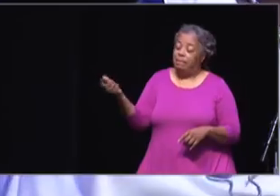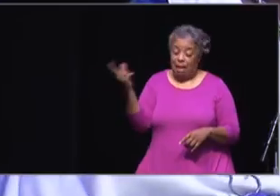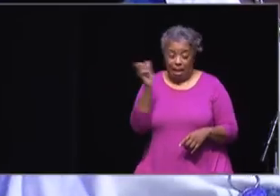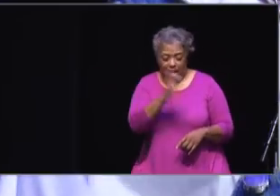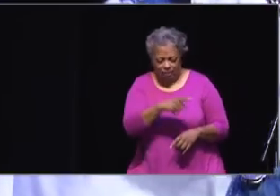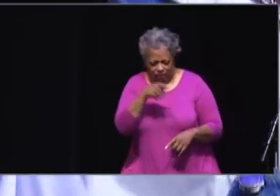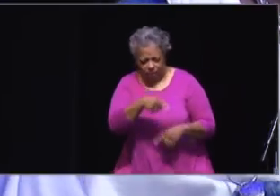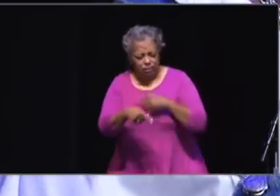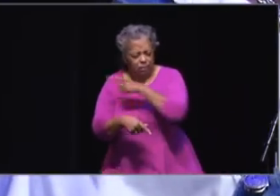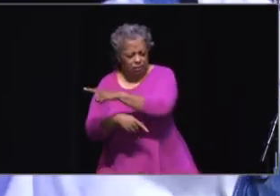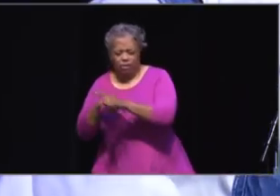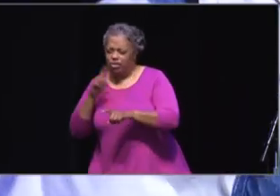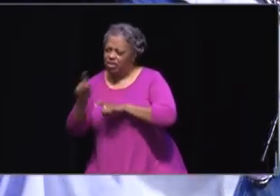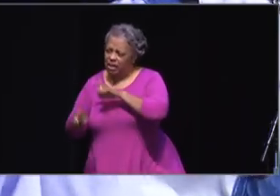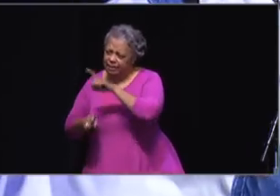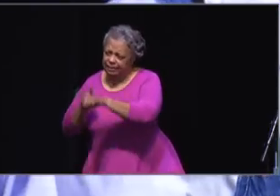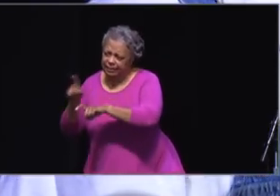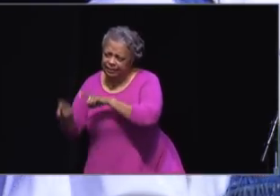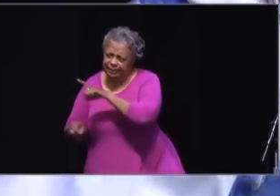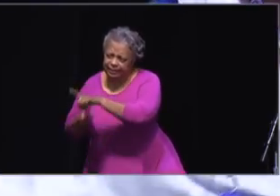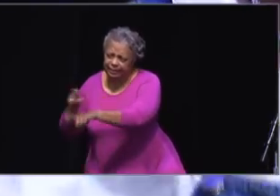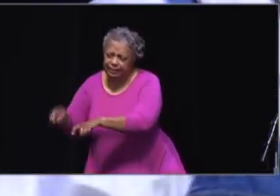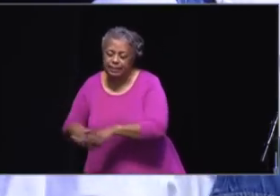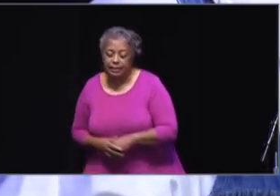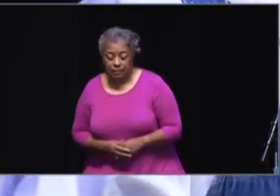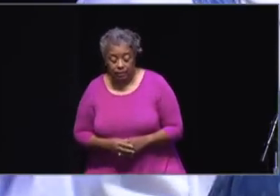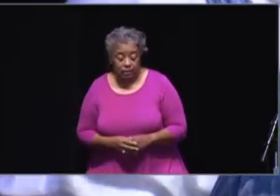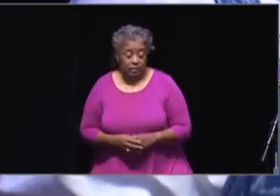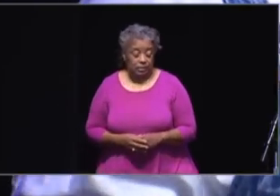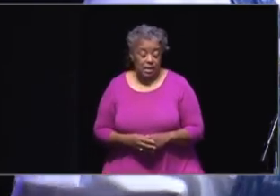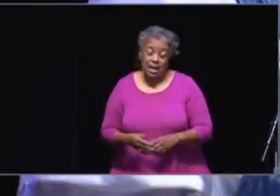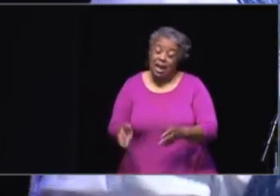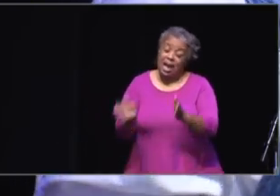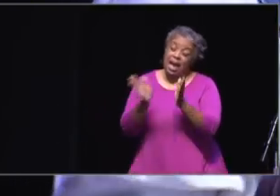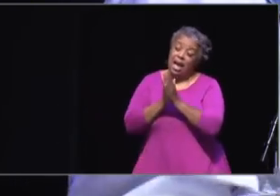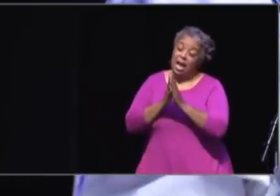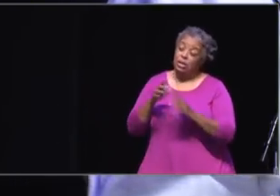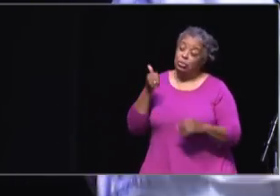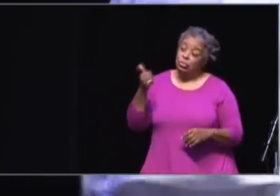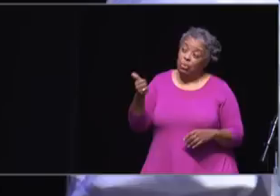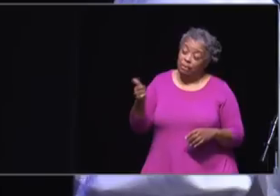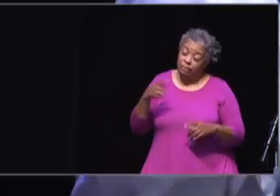running, well, if he asked you, if I was